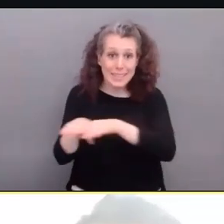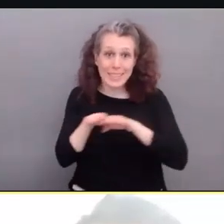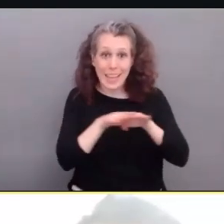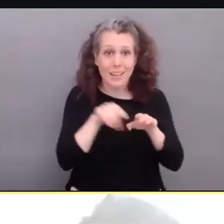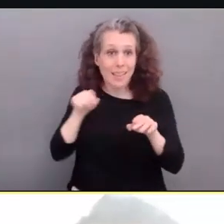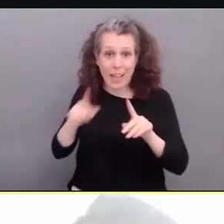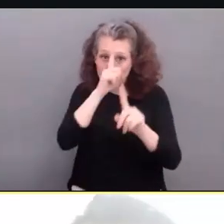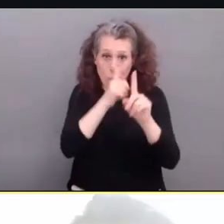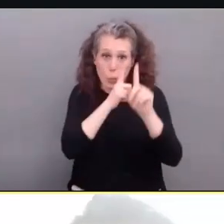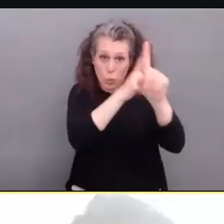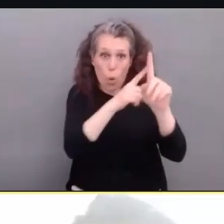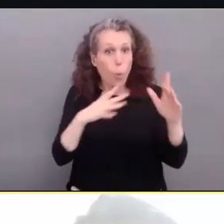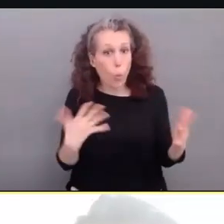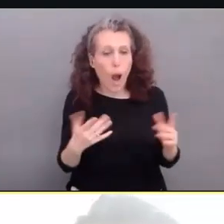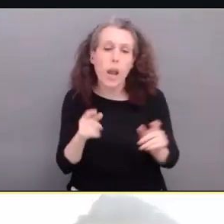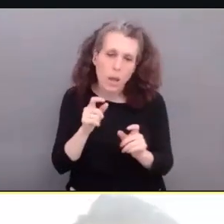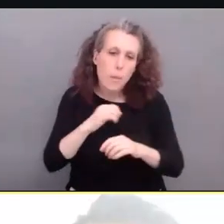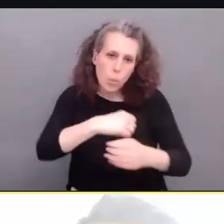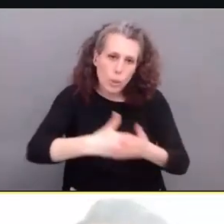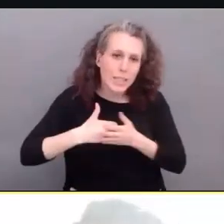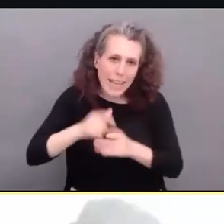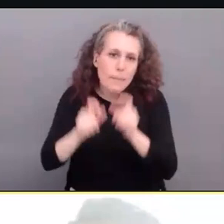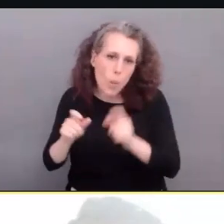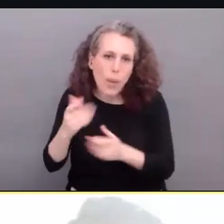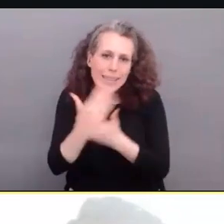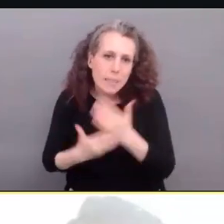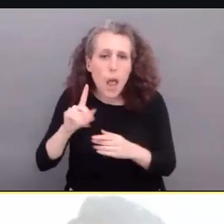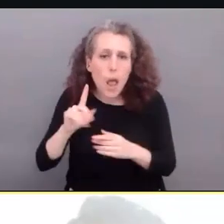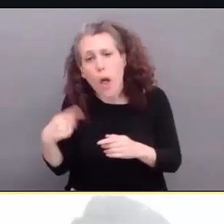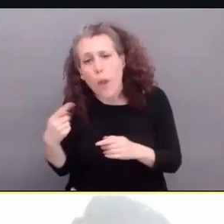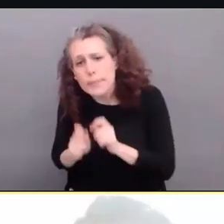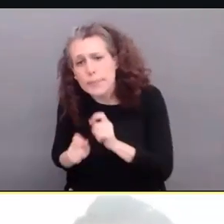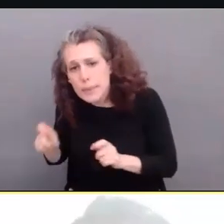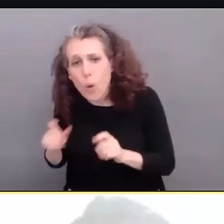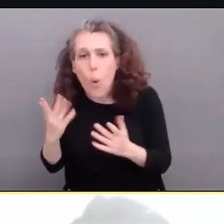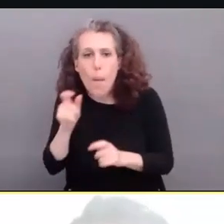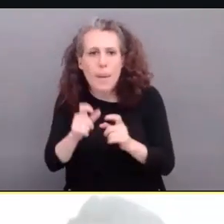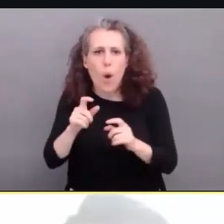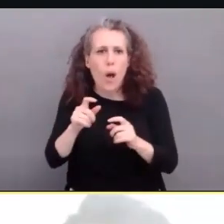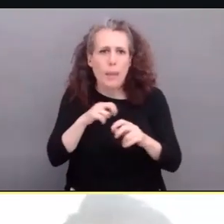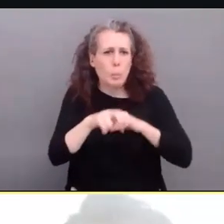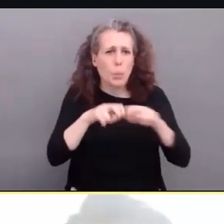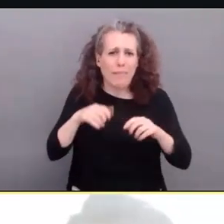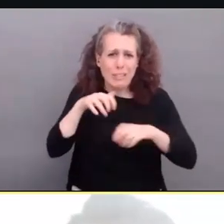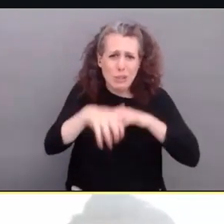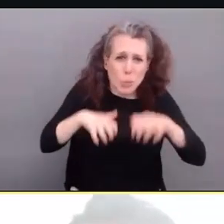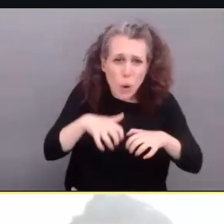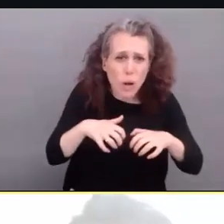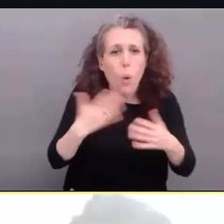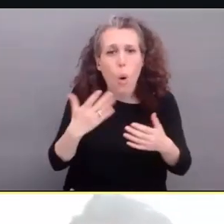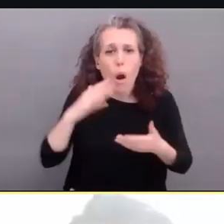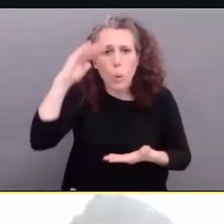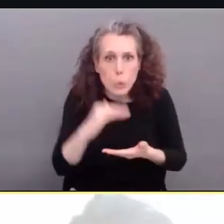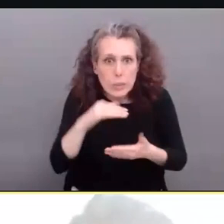target are persons with disabilities or older persons, or generally persons with reduced mobility, but accessibility, of course,